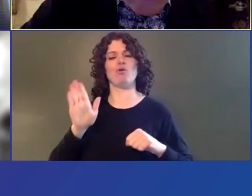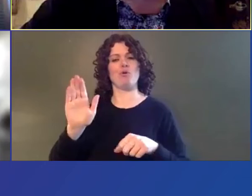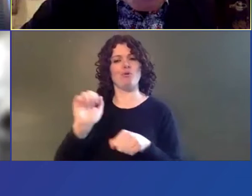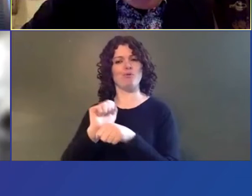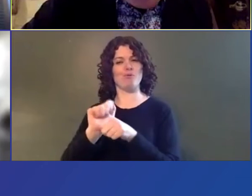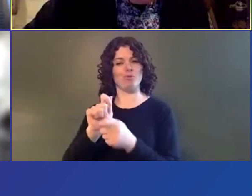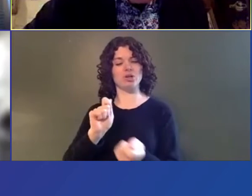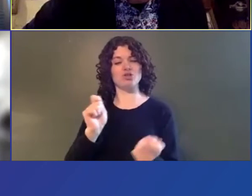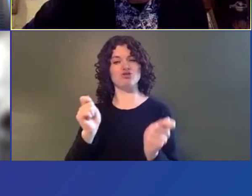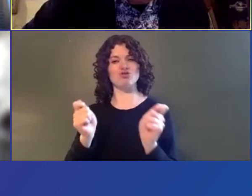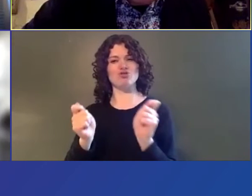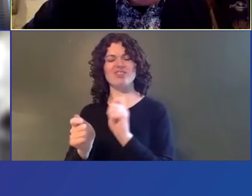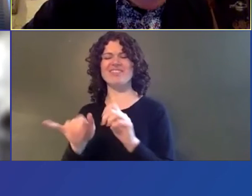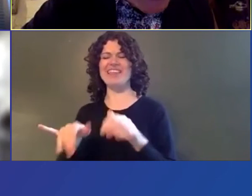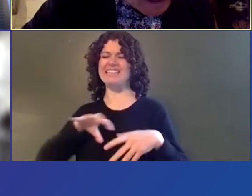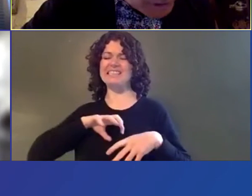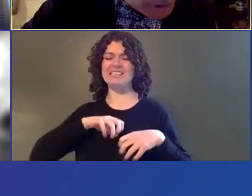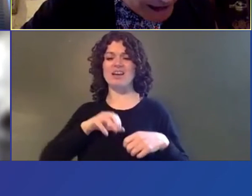mourning,